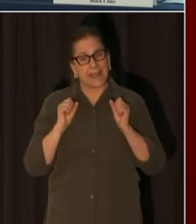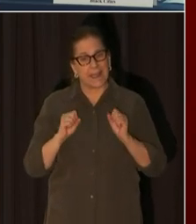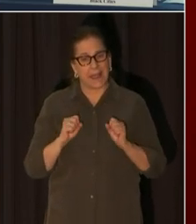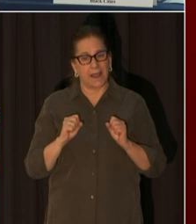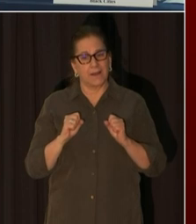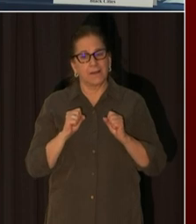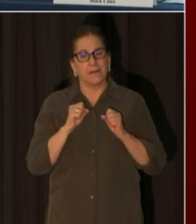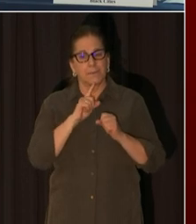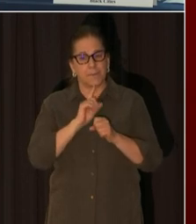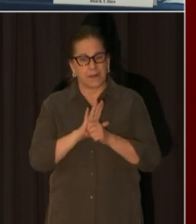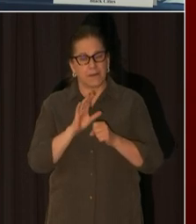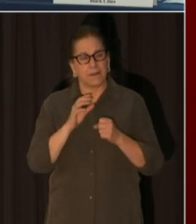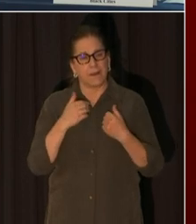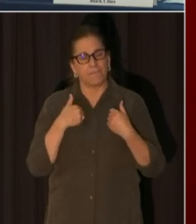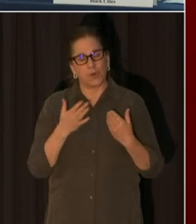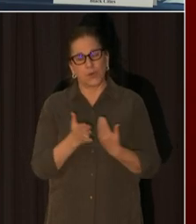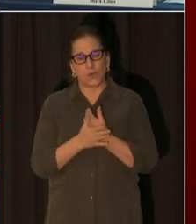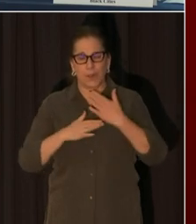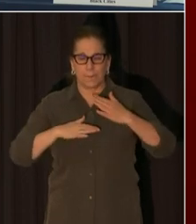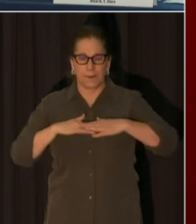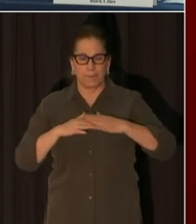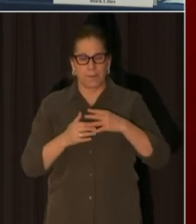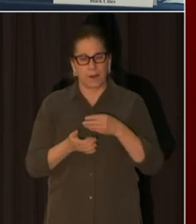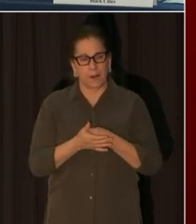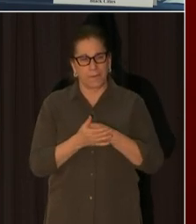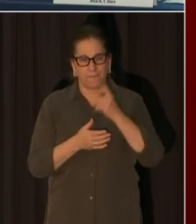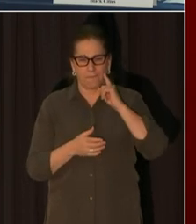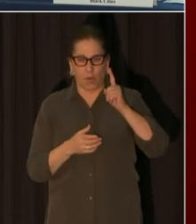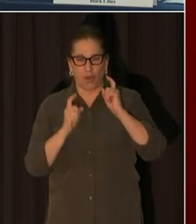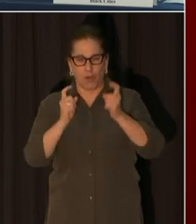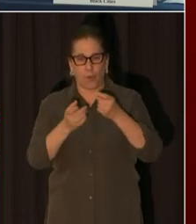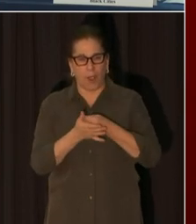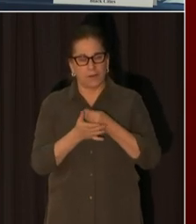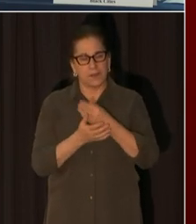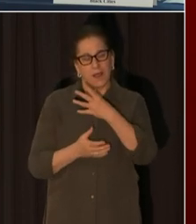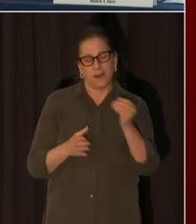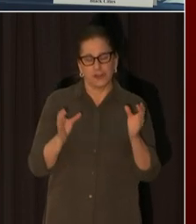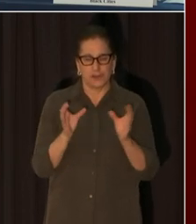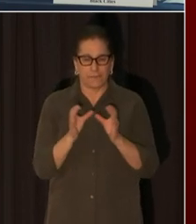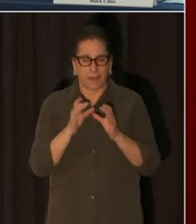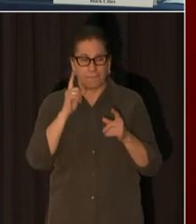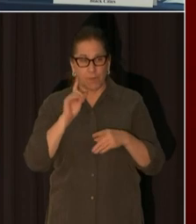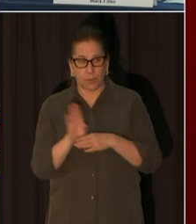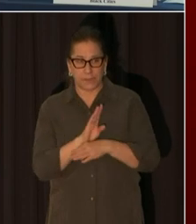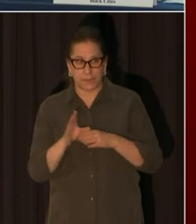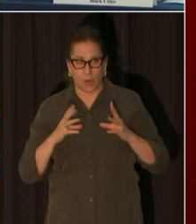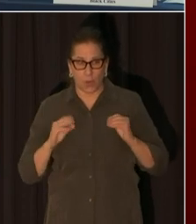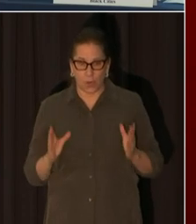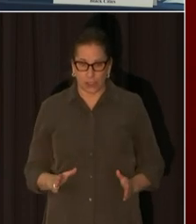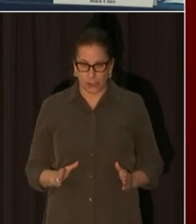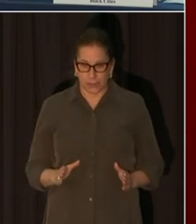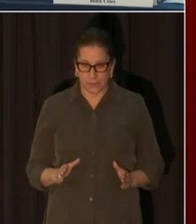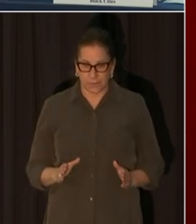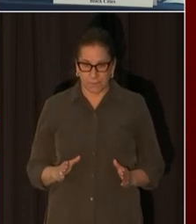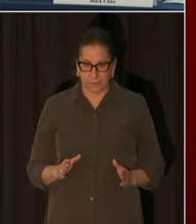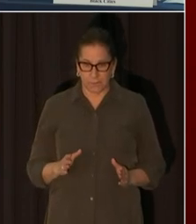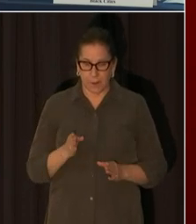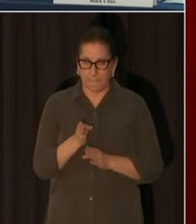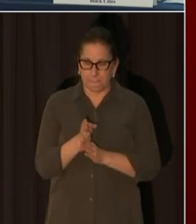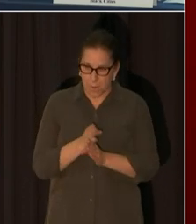to contract with certified minority-owned businesses throughout the area. Building a pipeline of diverse